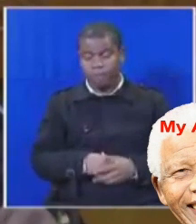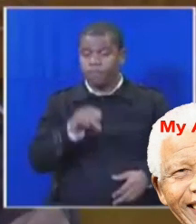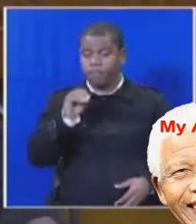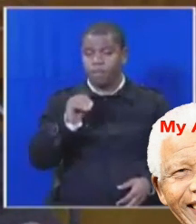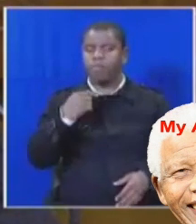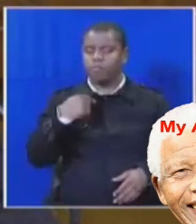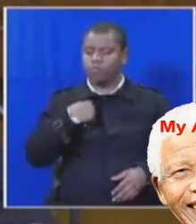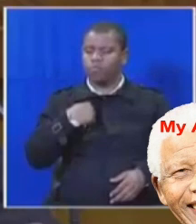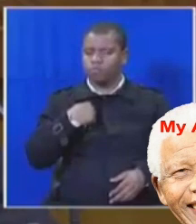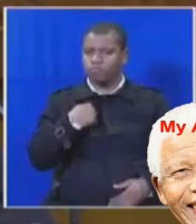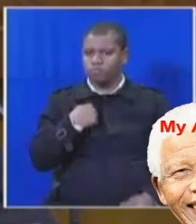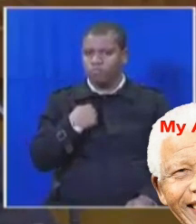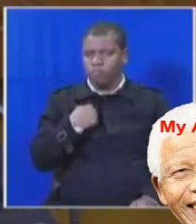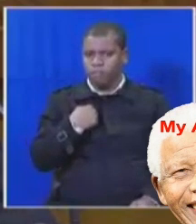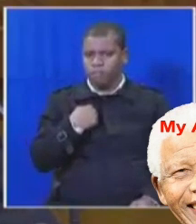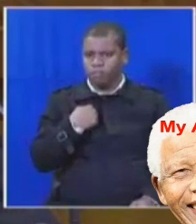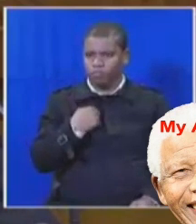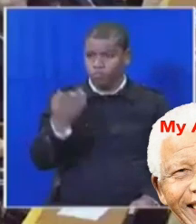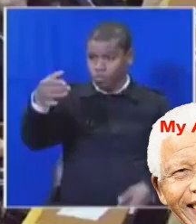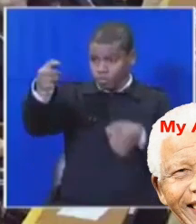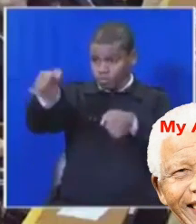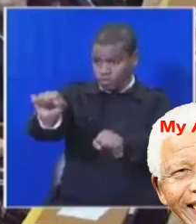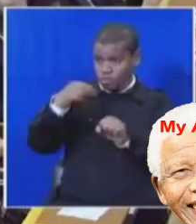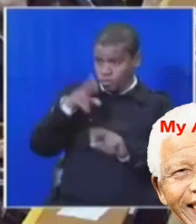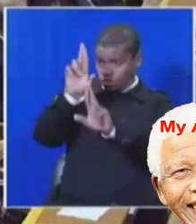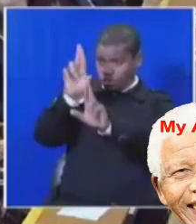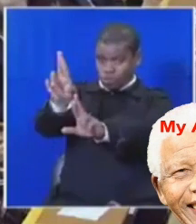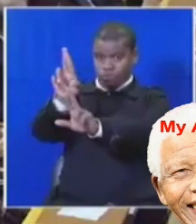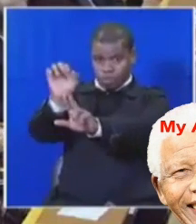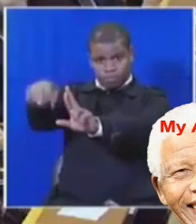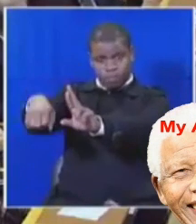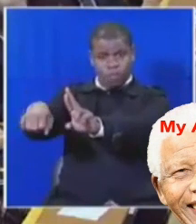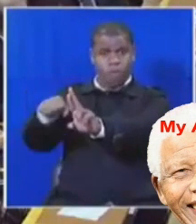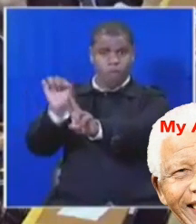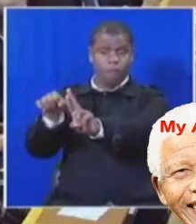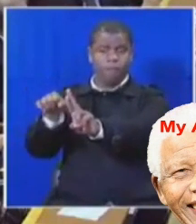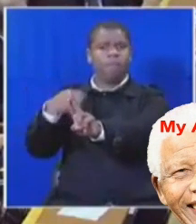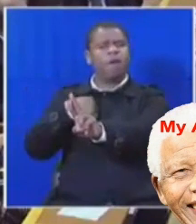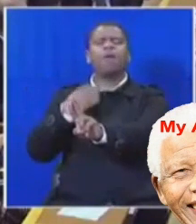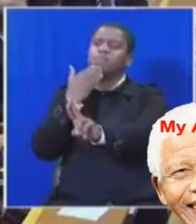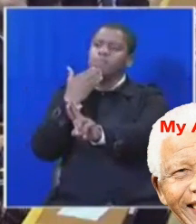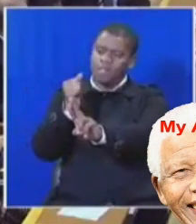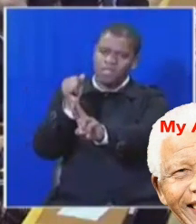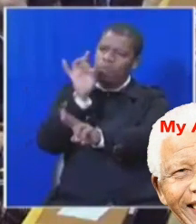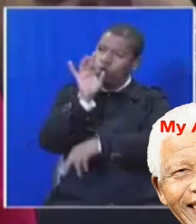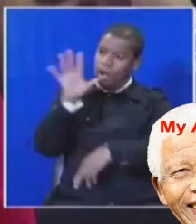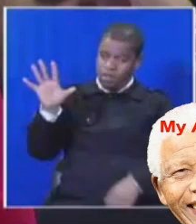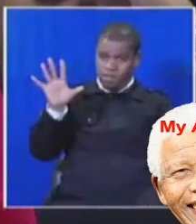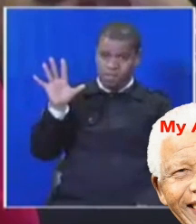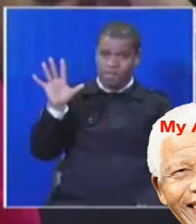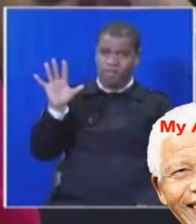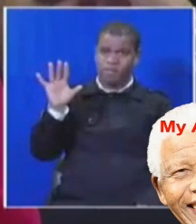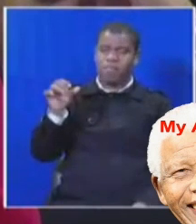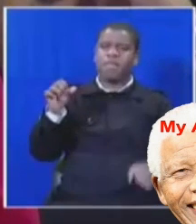unreserved respect for you and for your authority. But for once, can you please put your